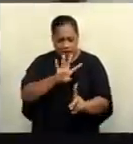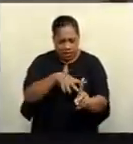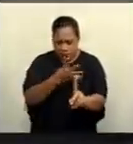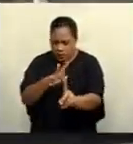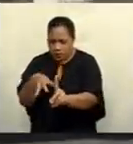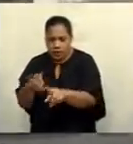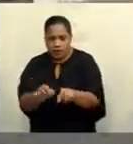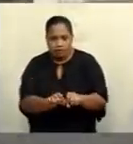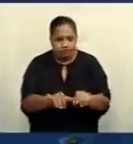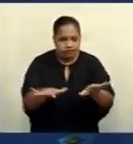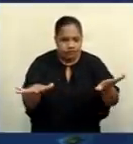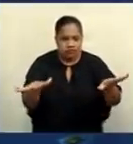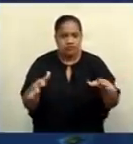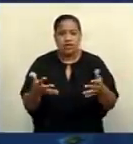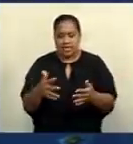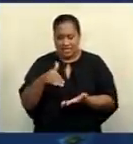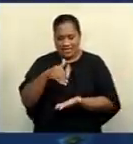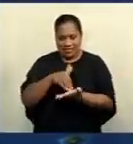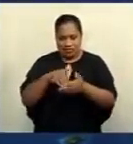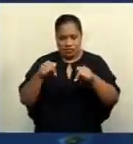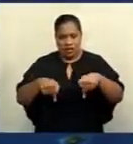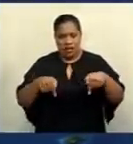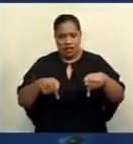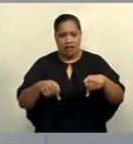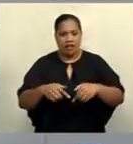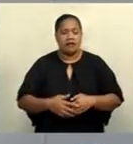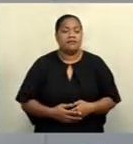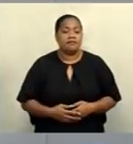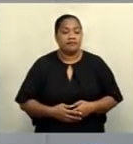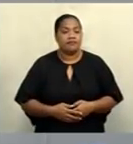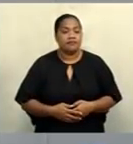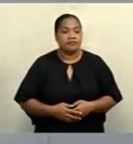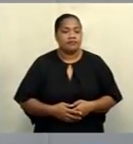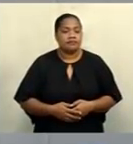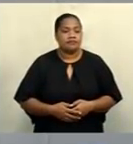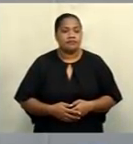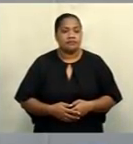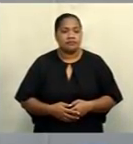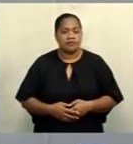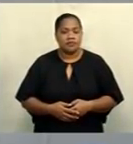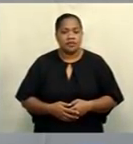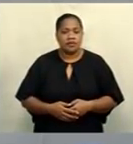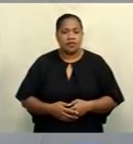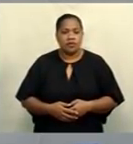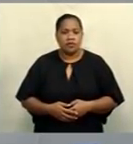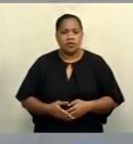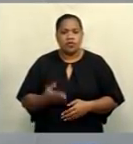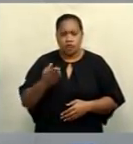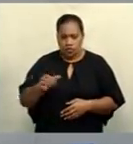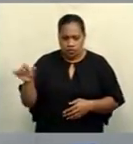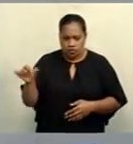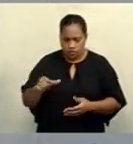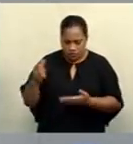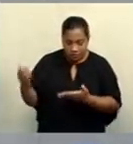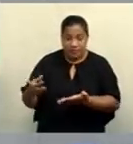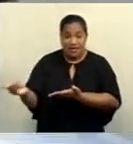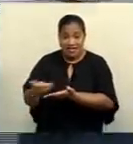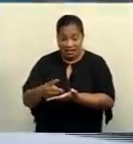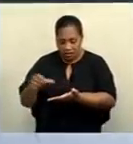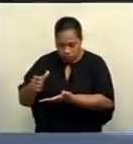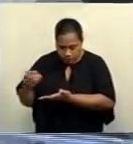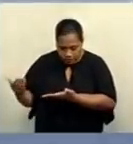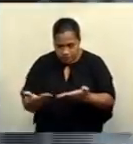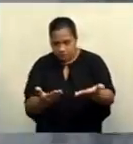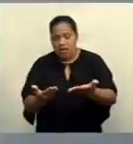in the Central Division. Deaths and admission. You're supposed to tabulate that admission data, and we've also got